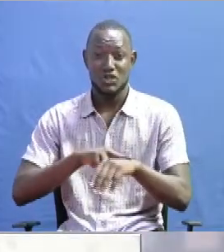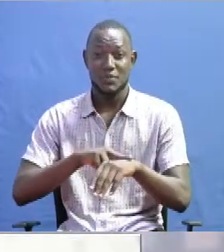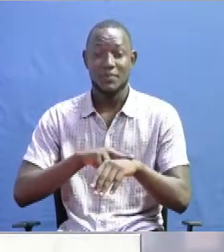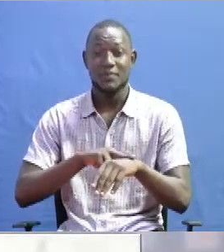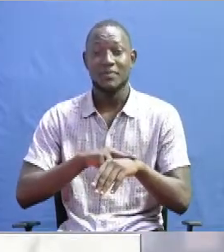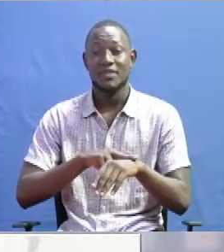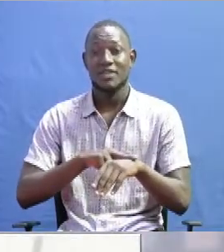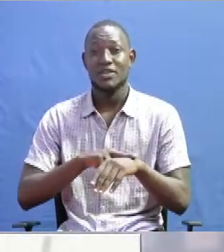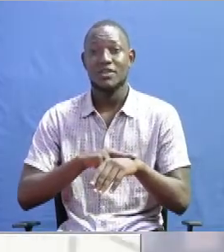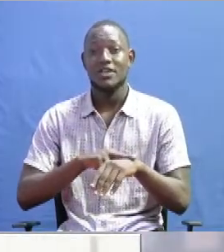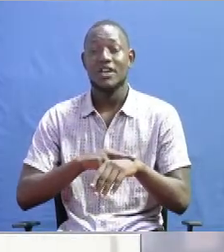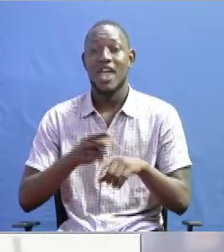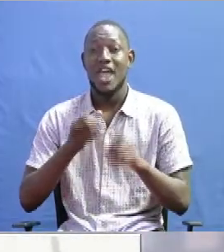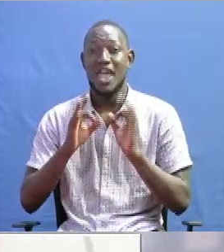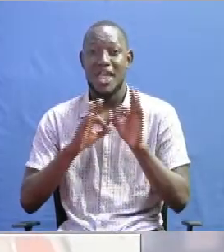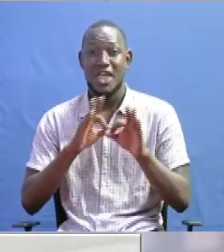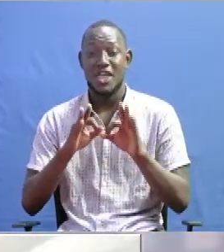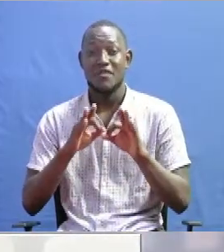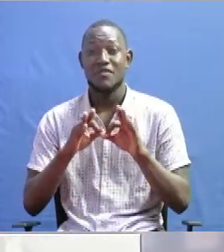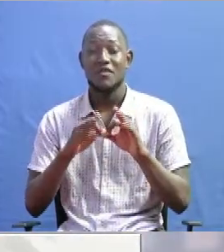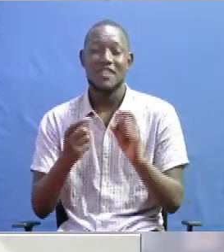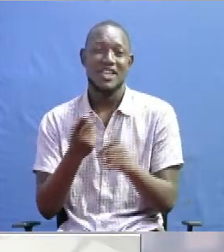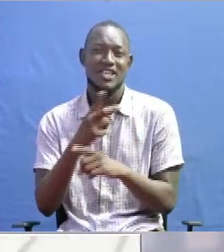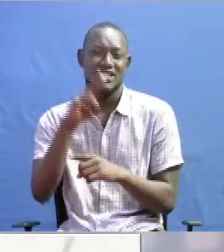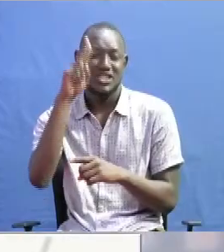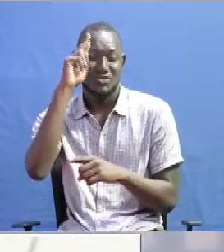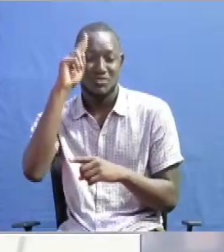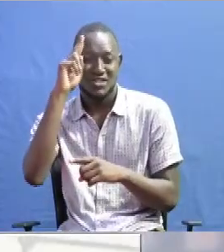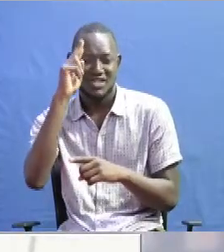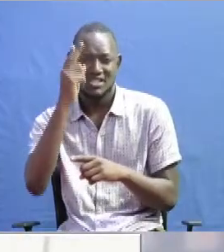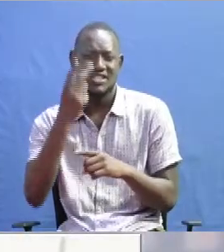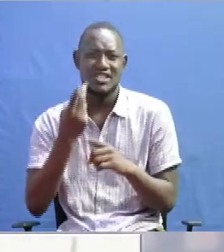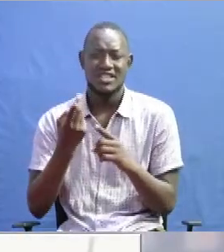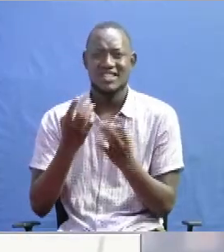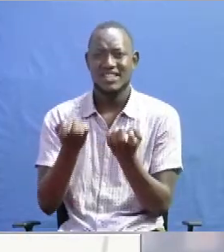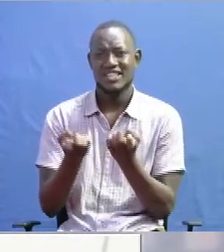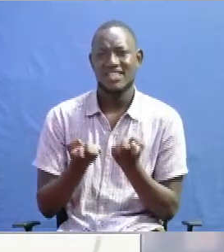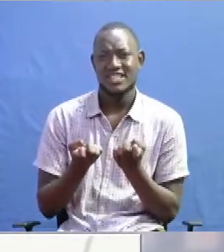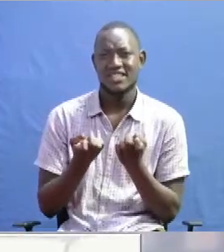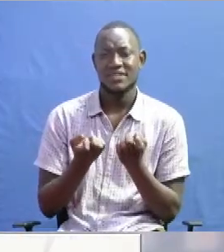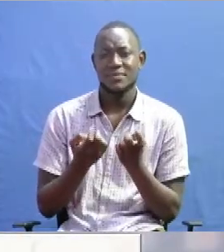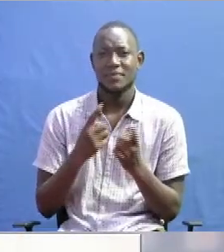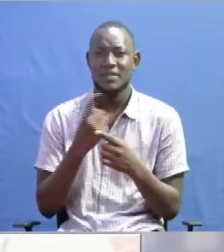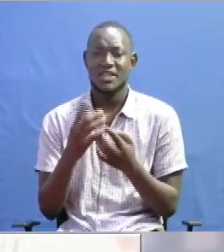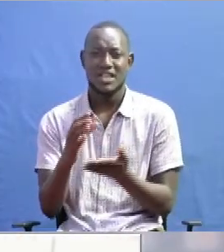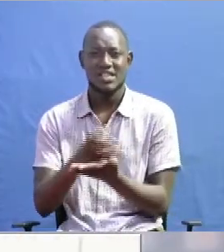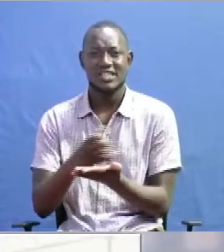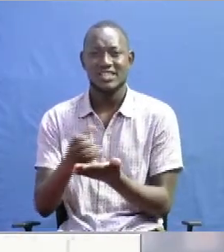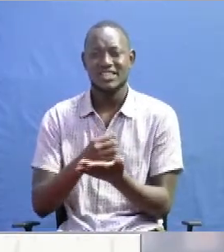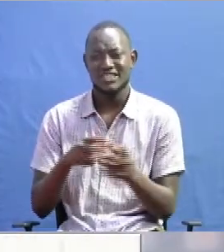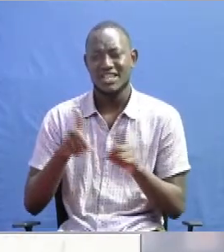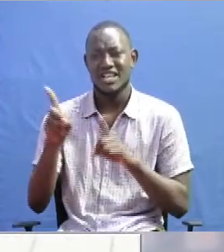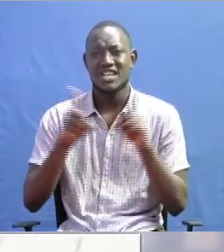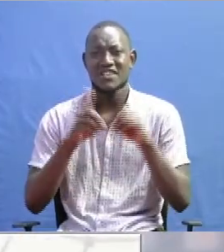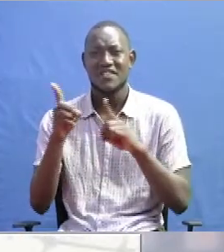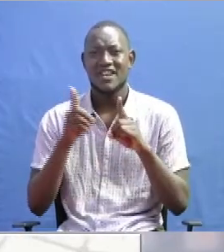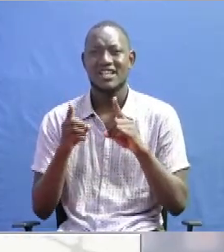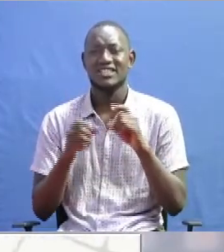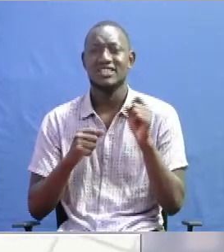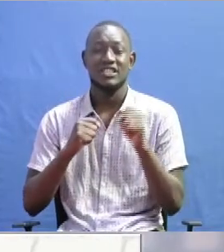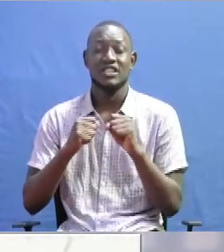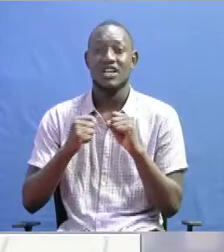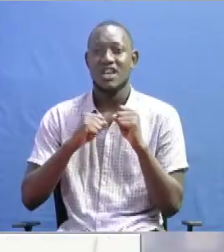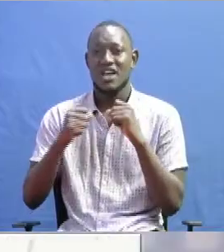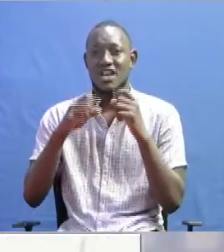circumstances. One is under security concerns, like in cases of fraudulent travelers, terrorists, smugglers, and